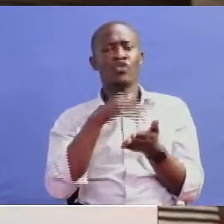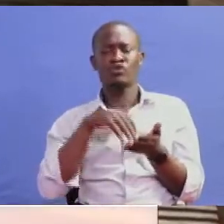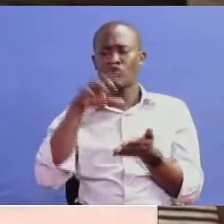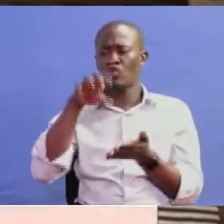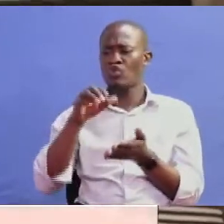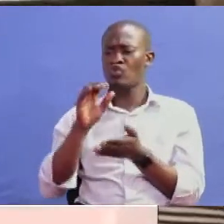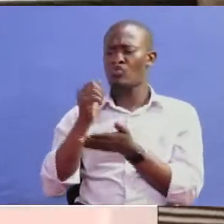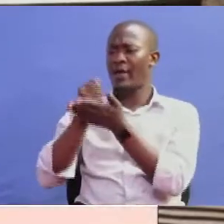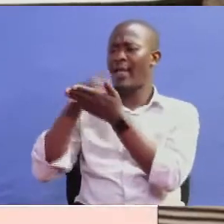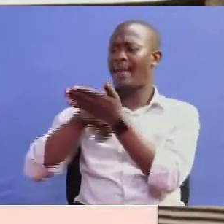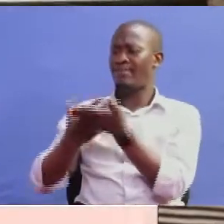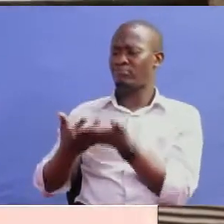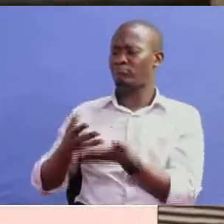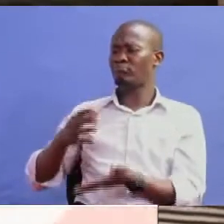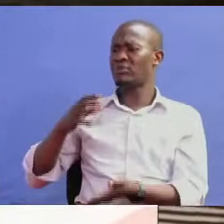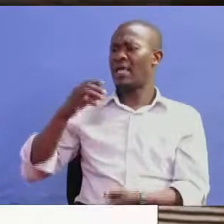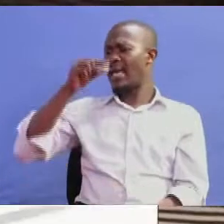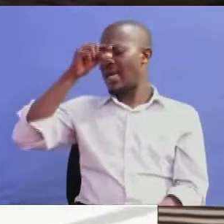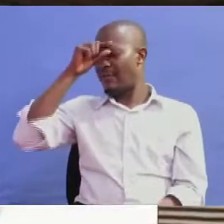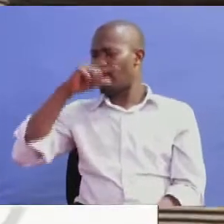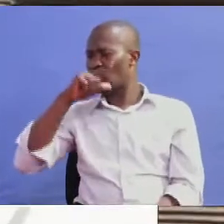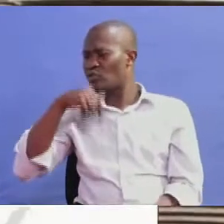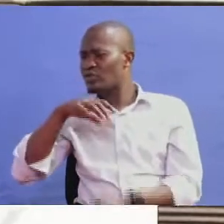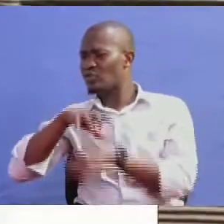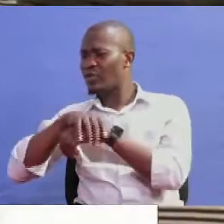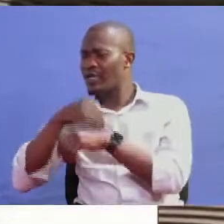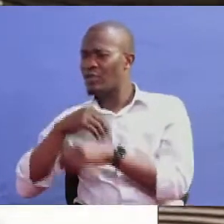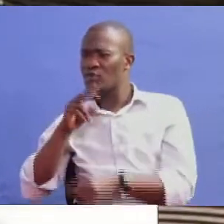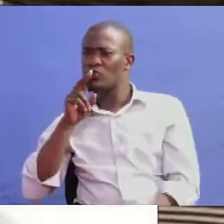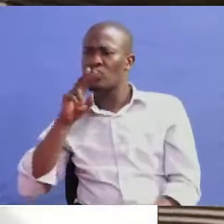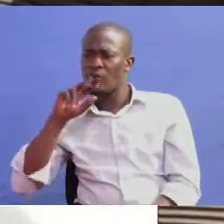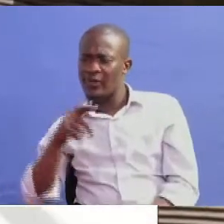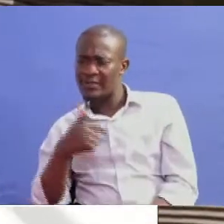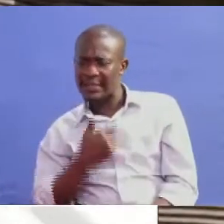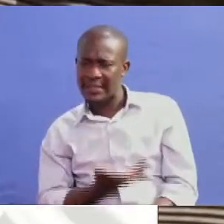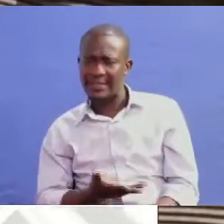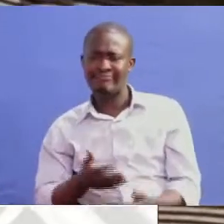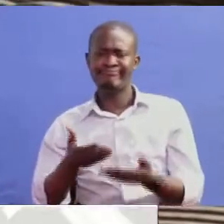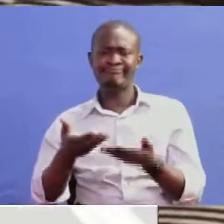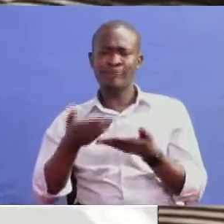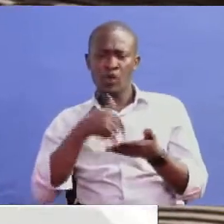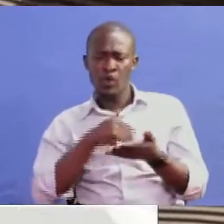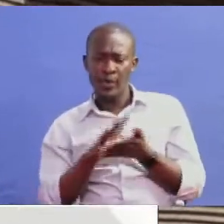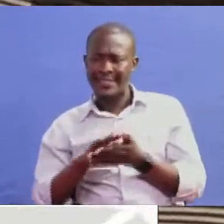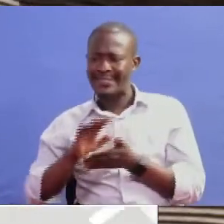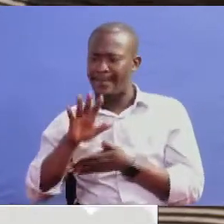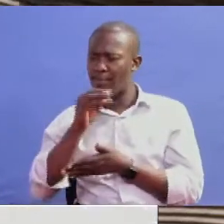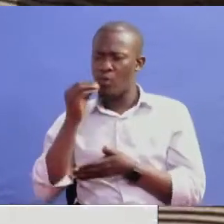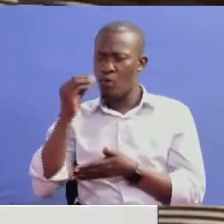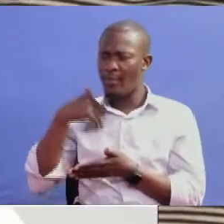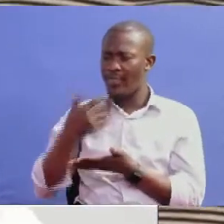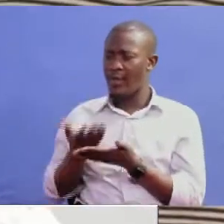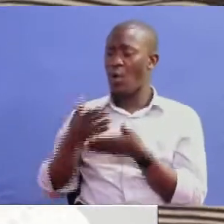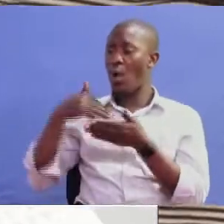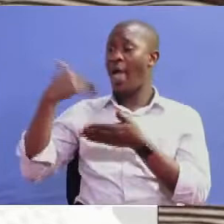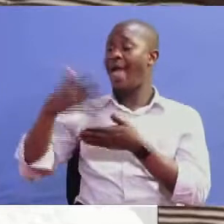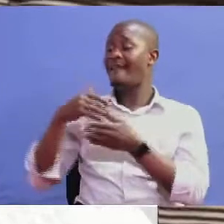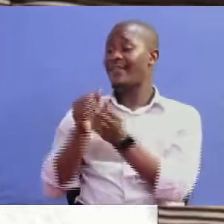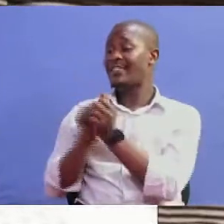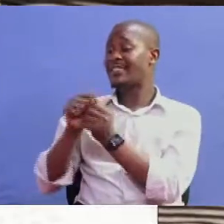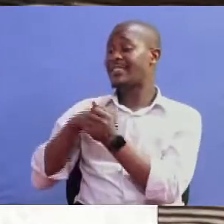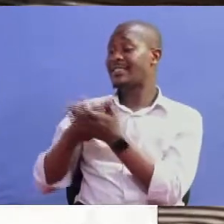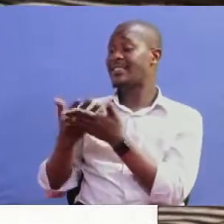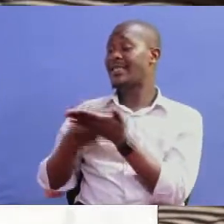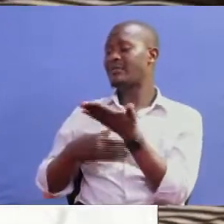na serikali maondi age. Hao wakipata hizo 2,000 anawaita kikao huko kwake kila every Saturday anakuaga hapo,